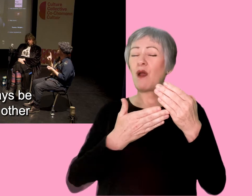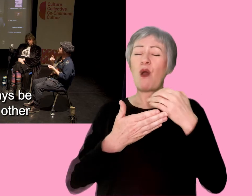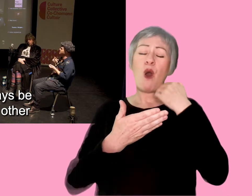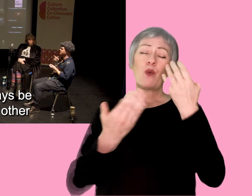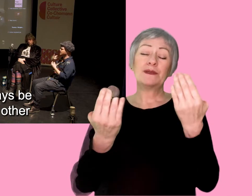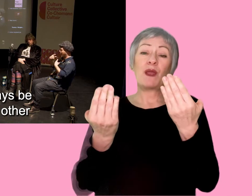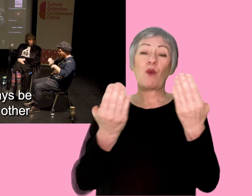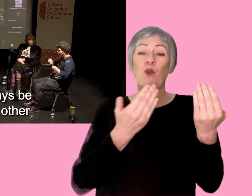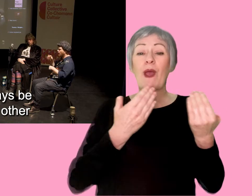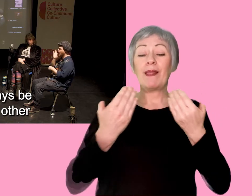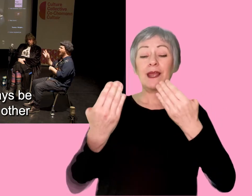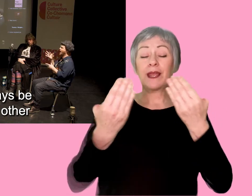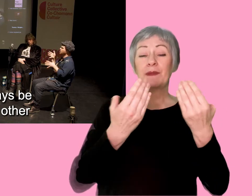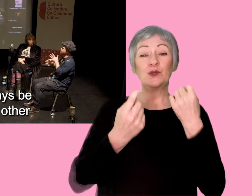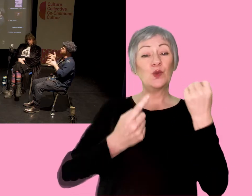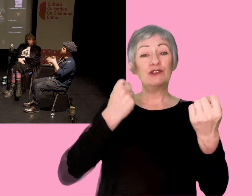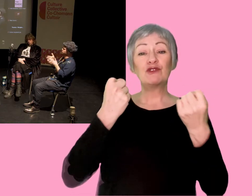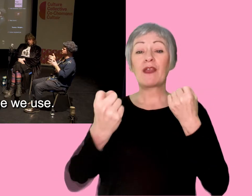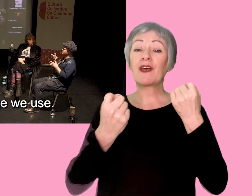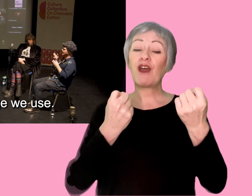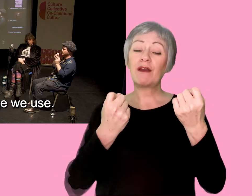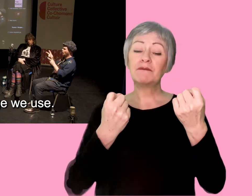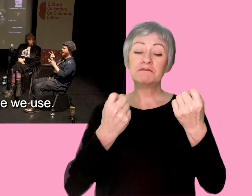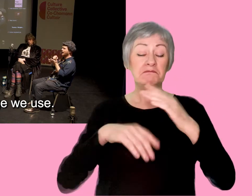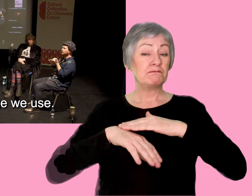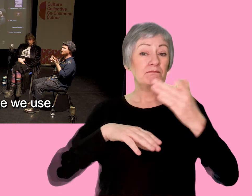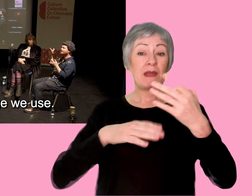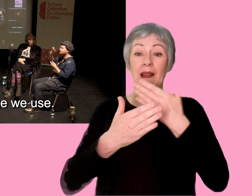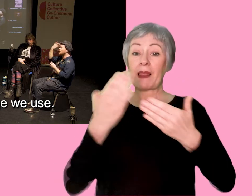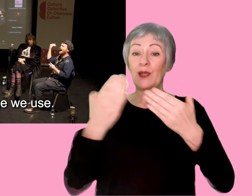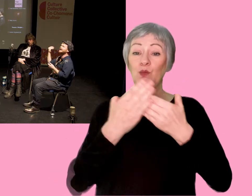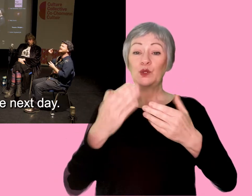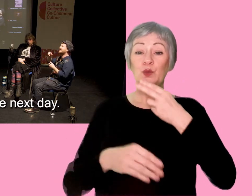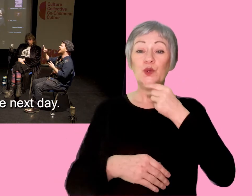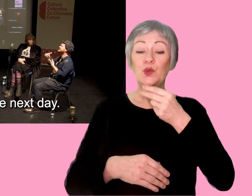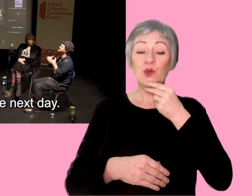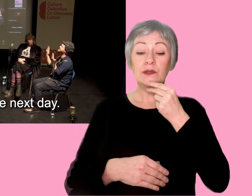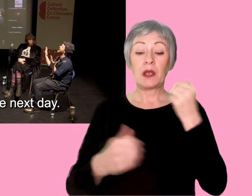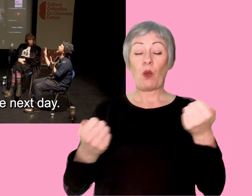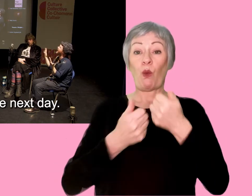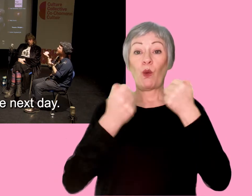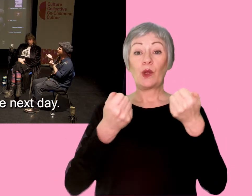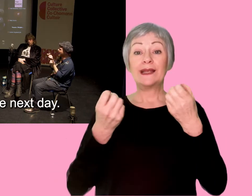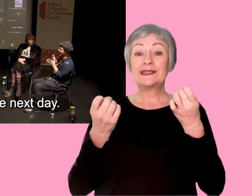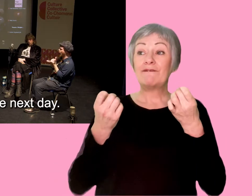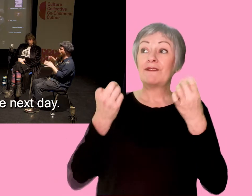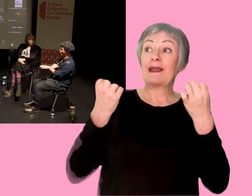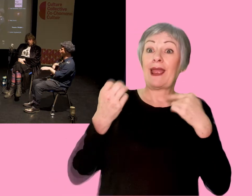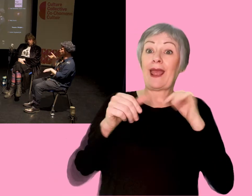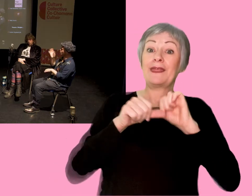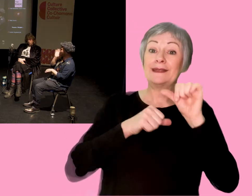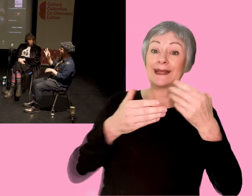be welcoming to each other, no matter what language we use. It's okay also to forget the next